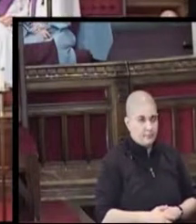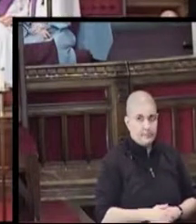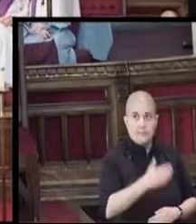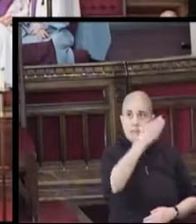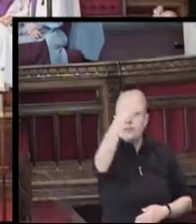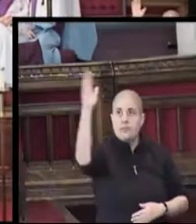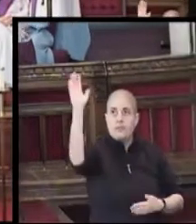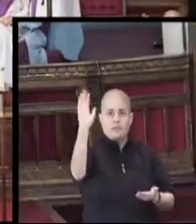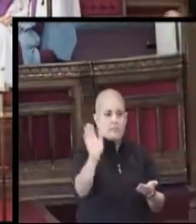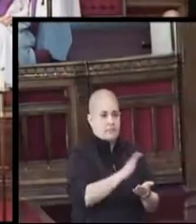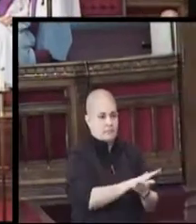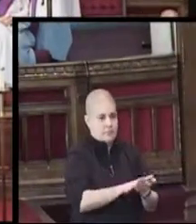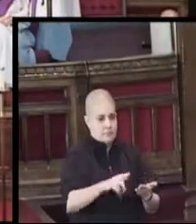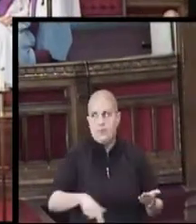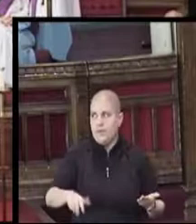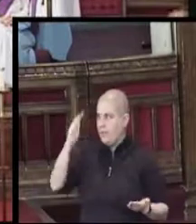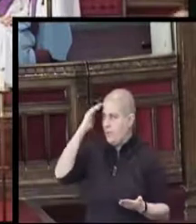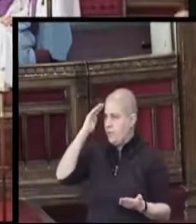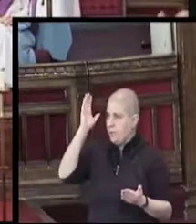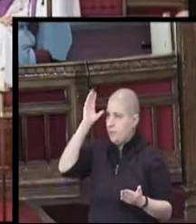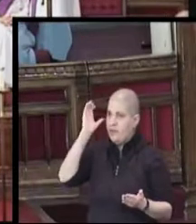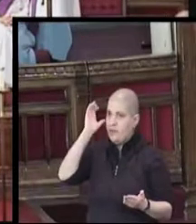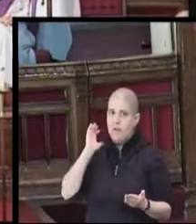God of grace,